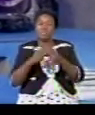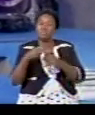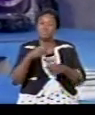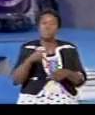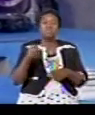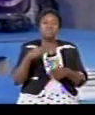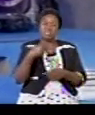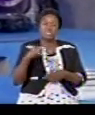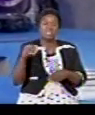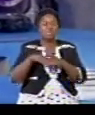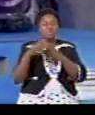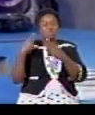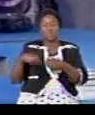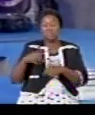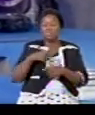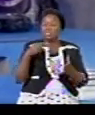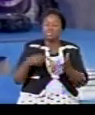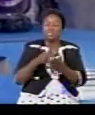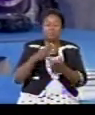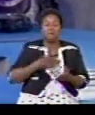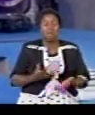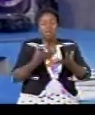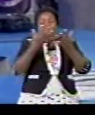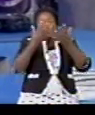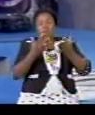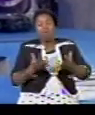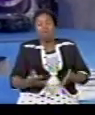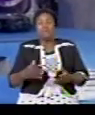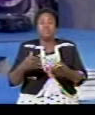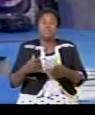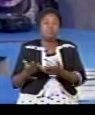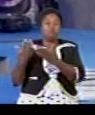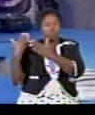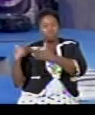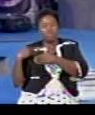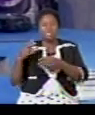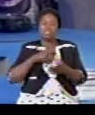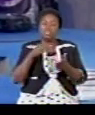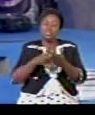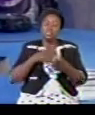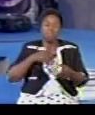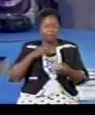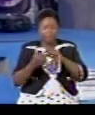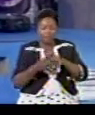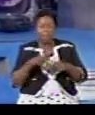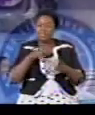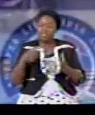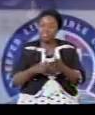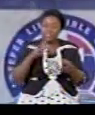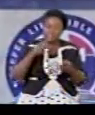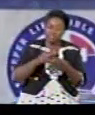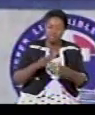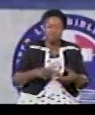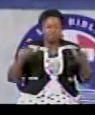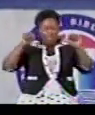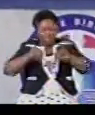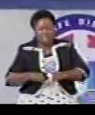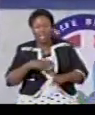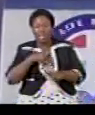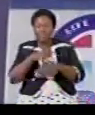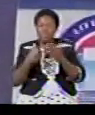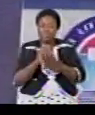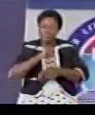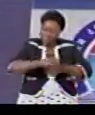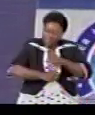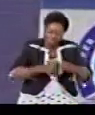saying, this is my heavy load, and this my problem, and this guilt, and this condemnation, and this